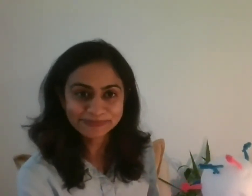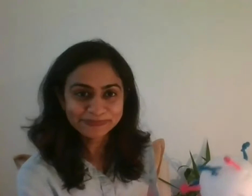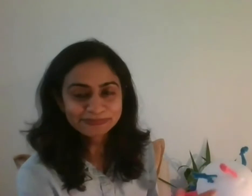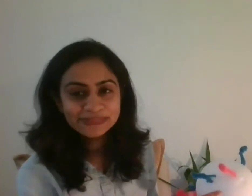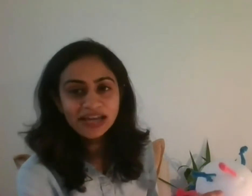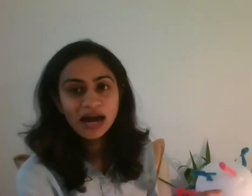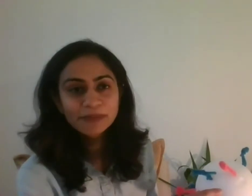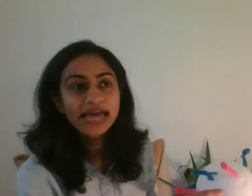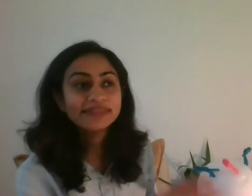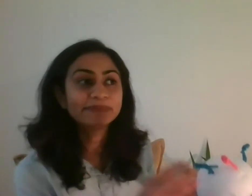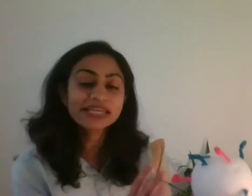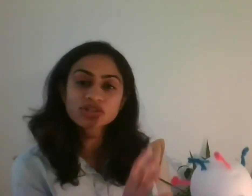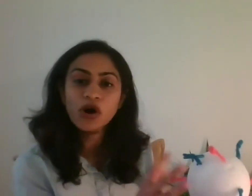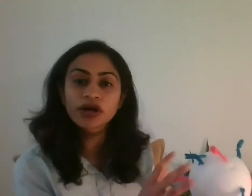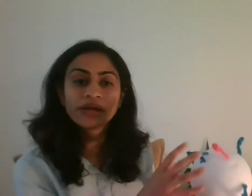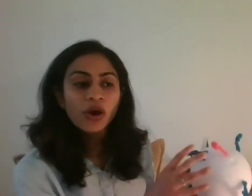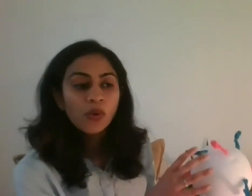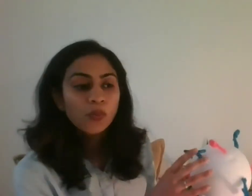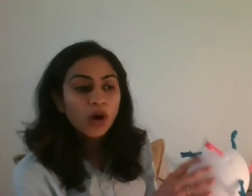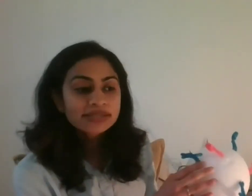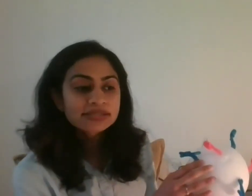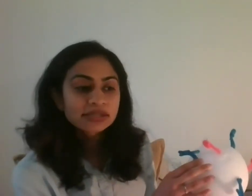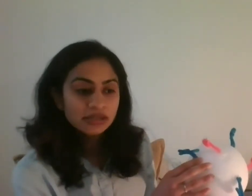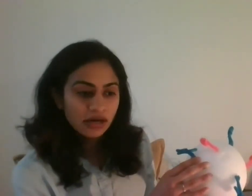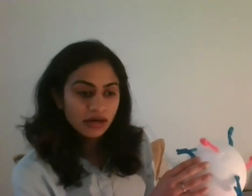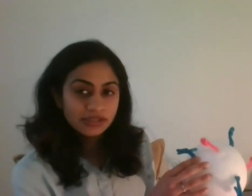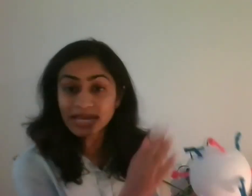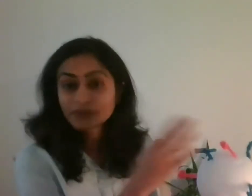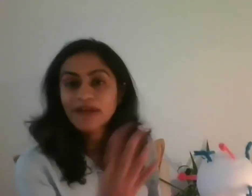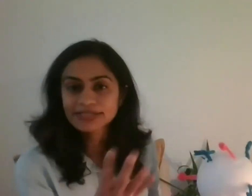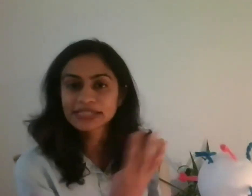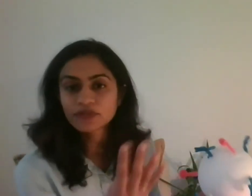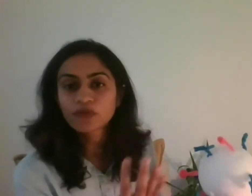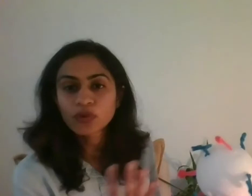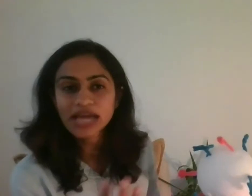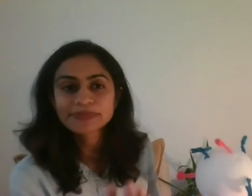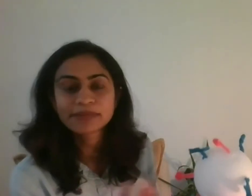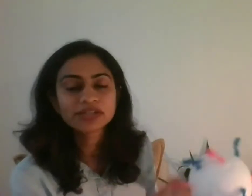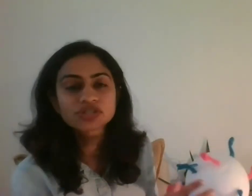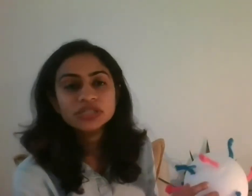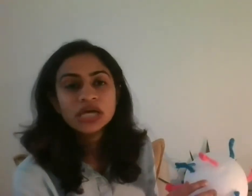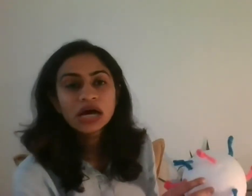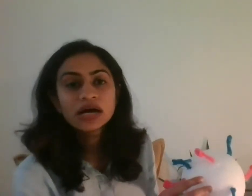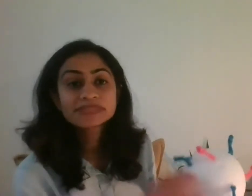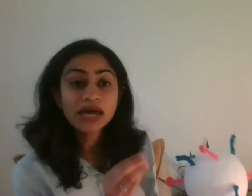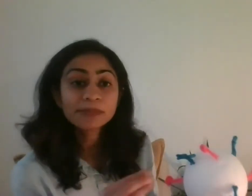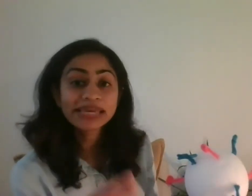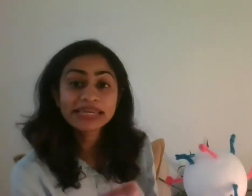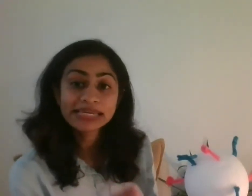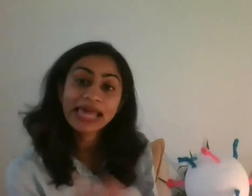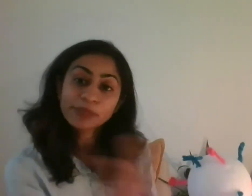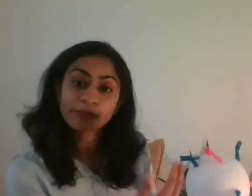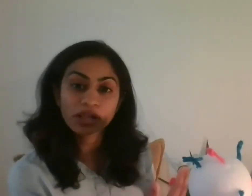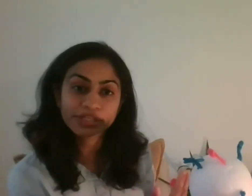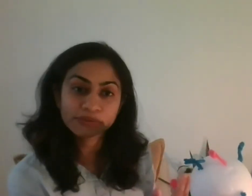vaccine. And based on what type of vaccine, of the 4 types I mentioned, some may